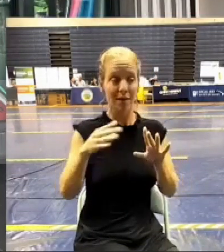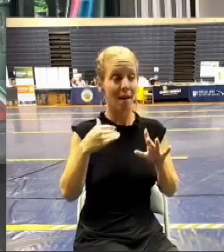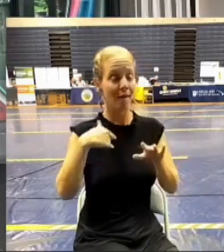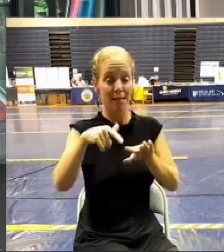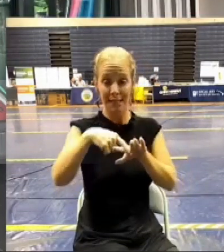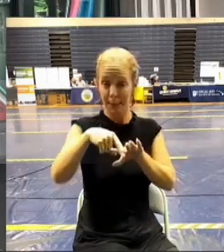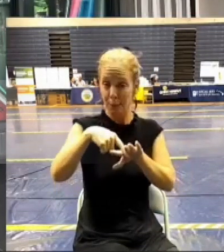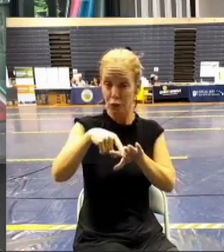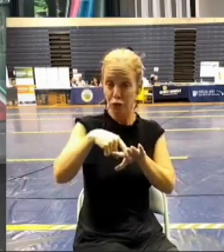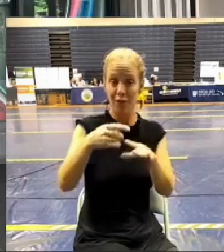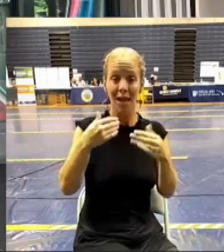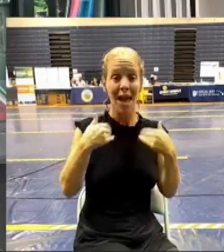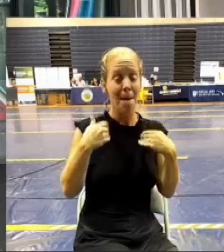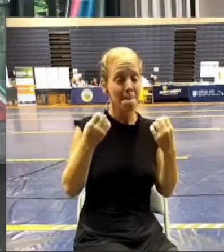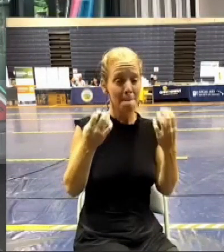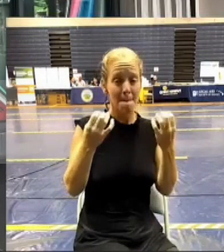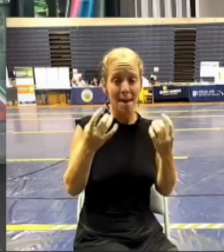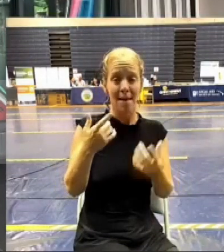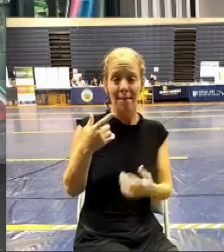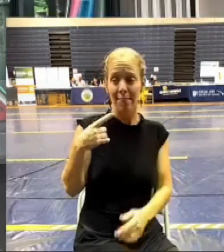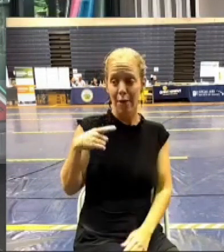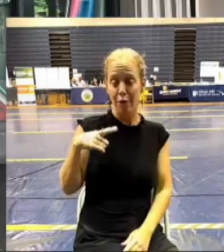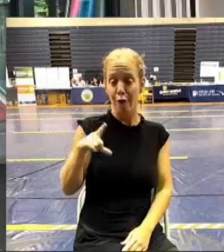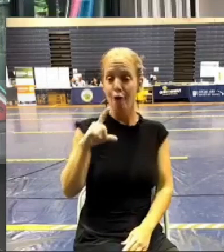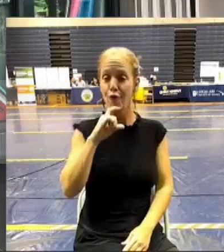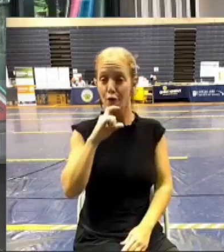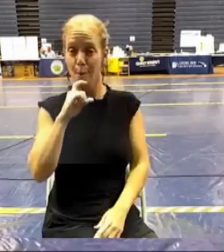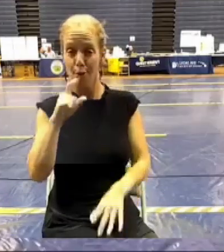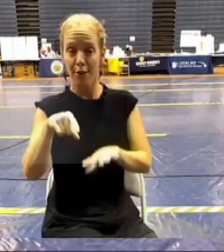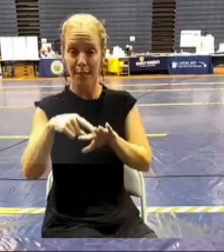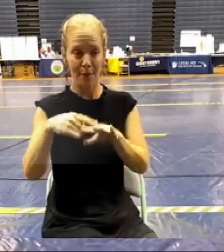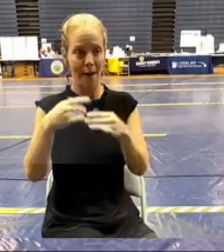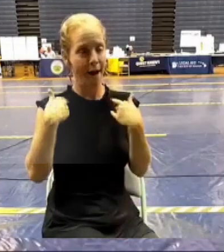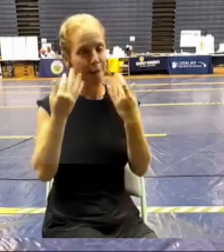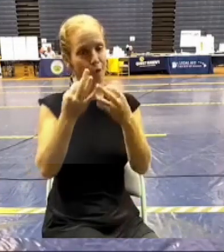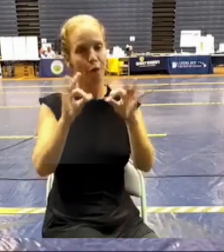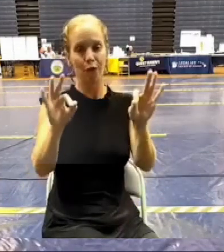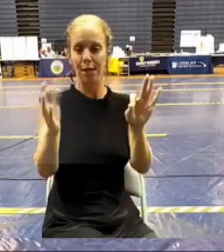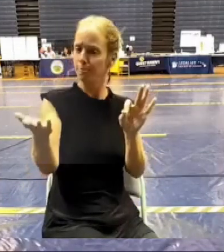still have plenty of leather and rubber slippers for free.